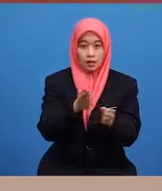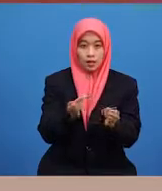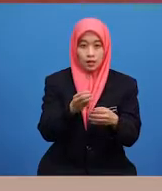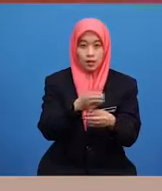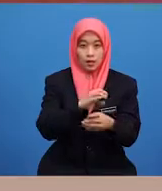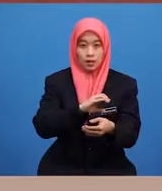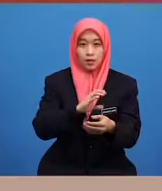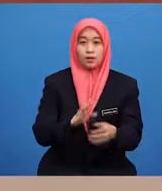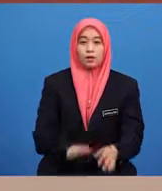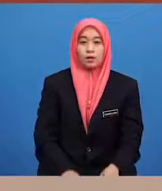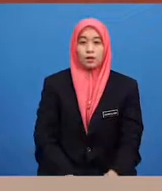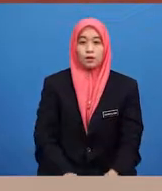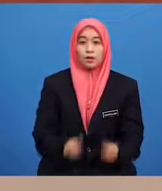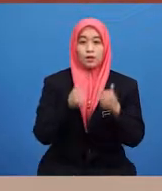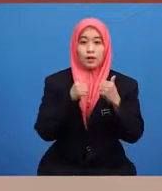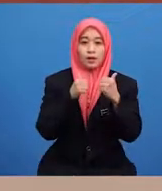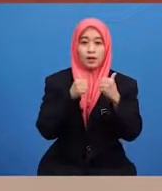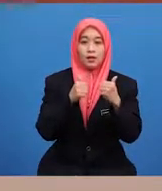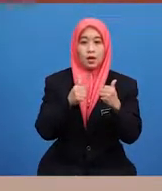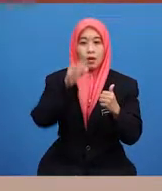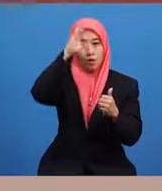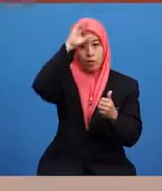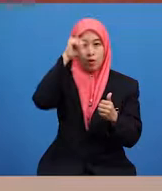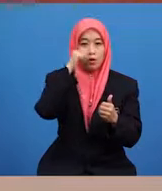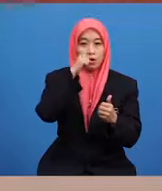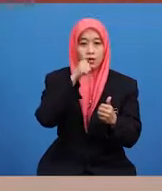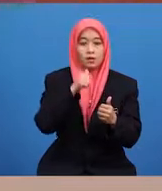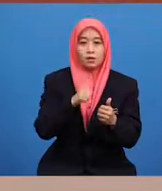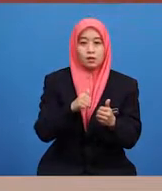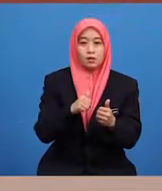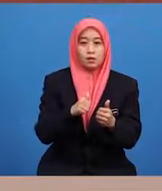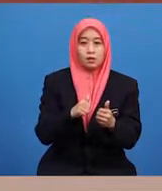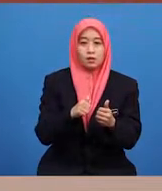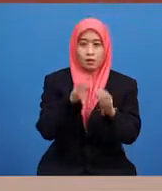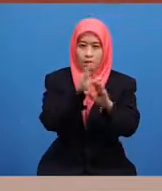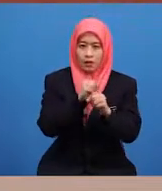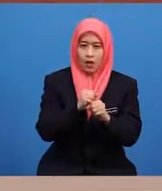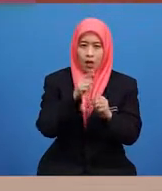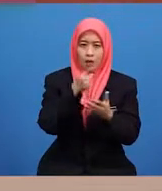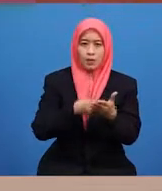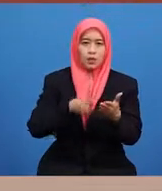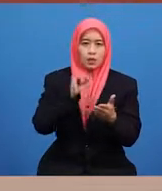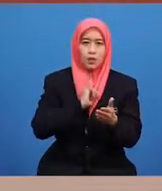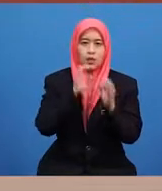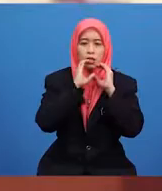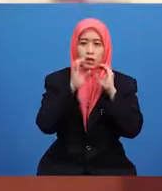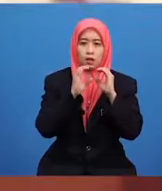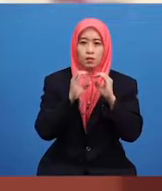Well done, boys and girls. Did you get all of the things that I have said? What about you,